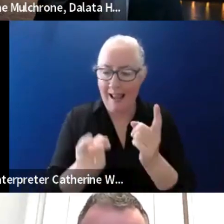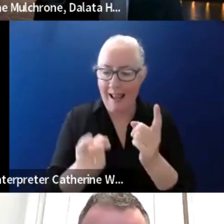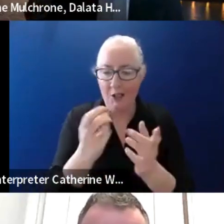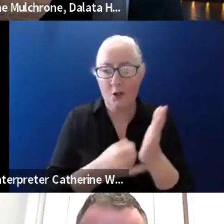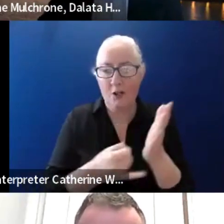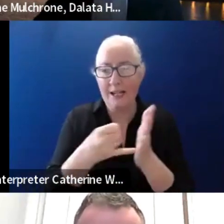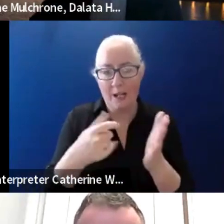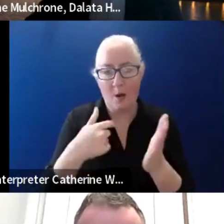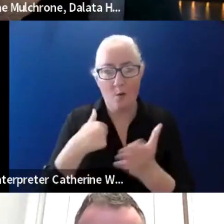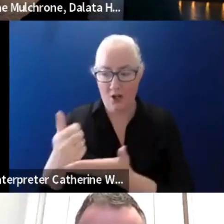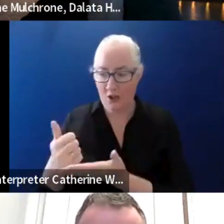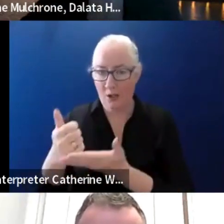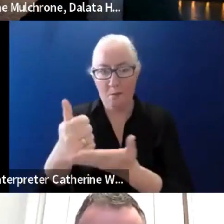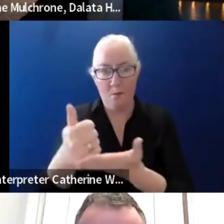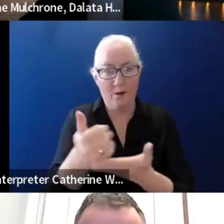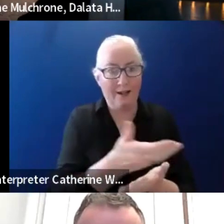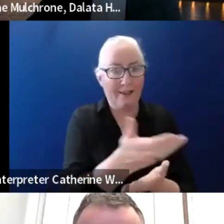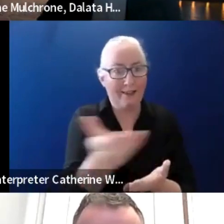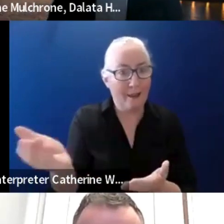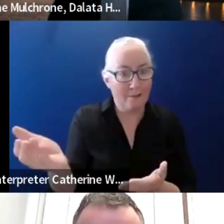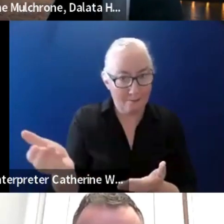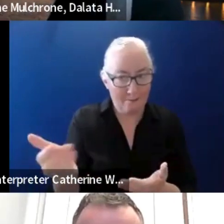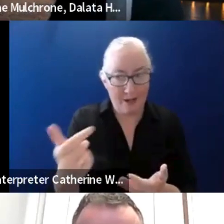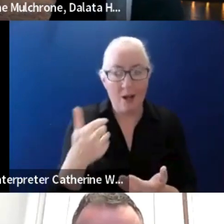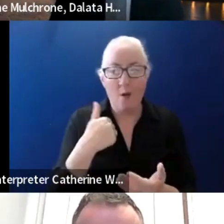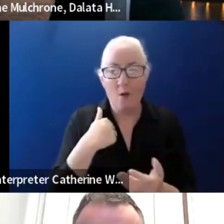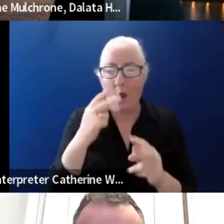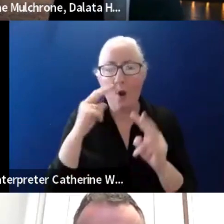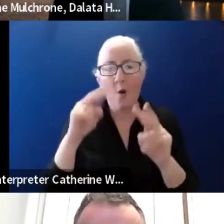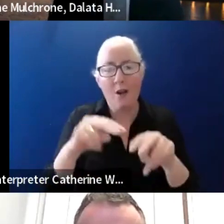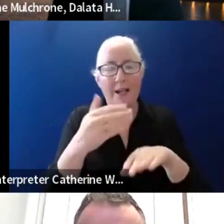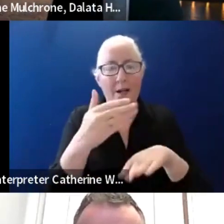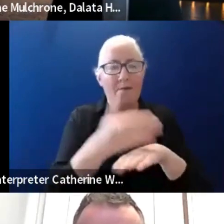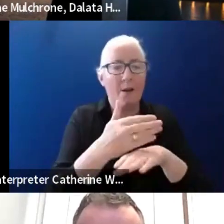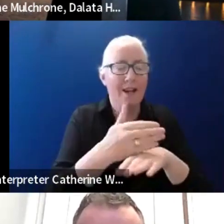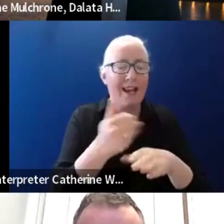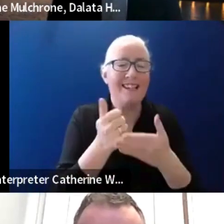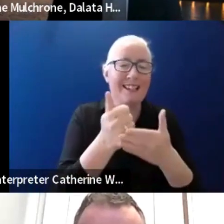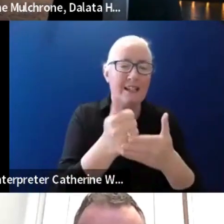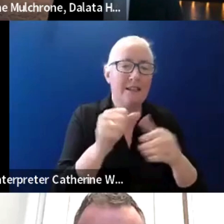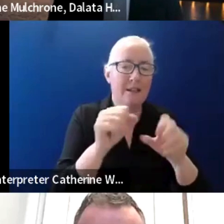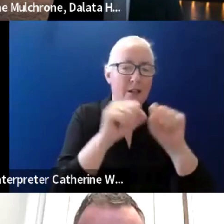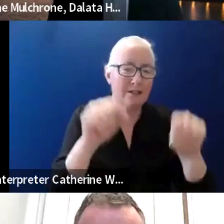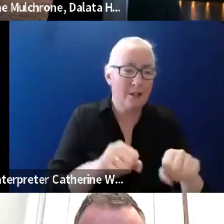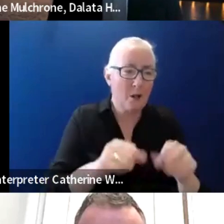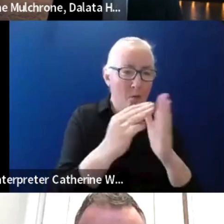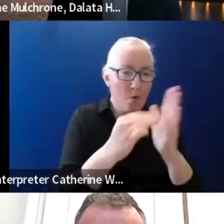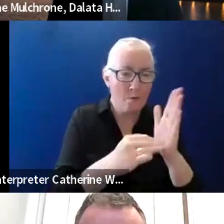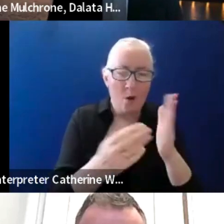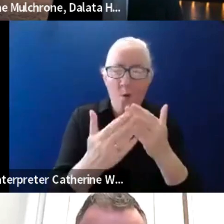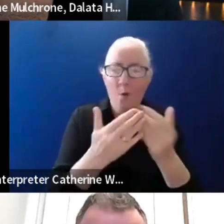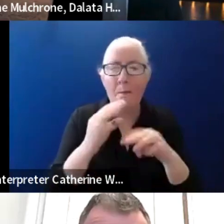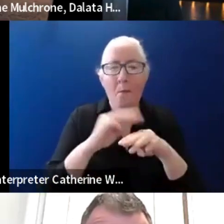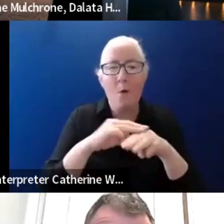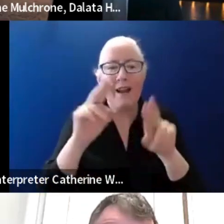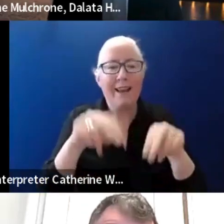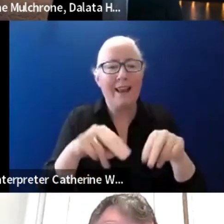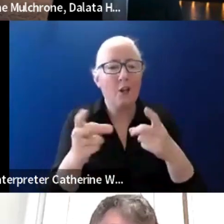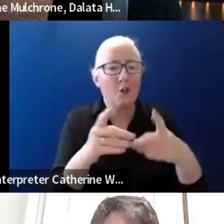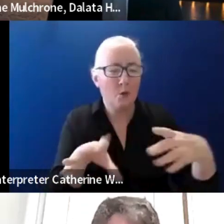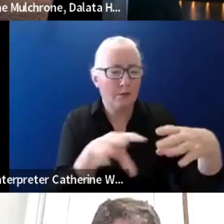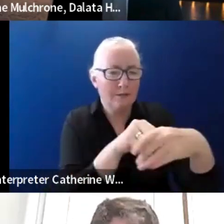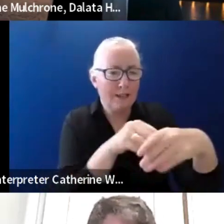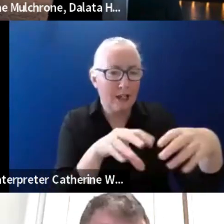we were supporting them. We also looked at our employee assistance program, and we looked at what else we could do within that. So there's a